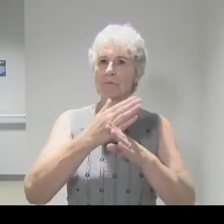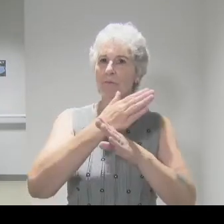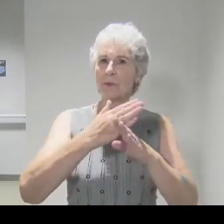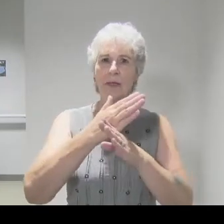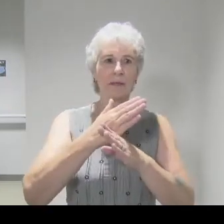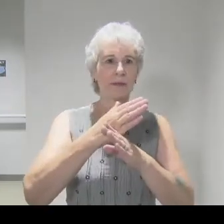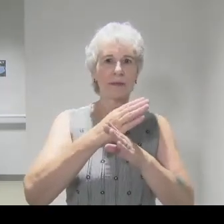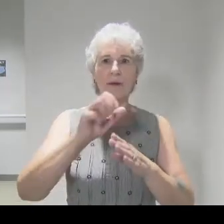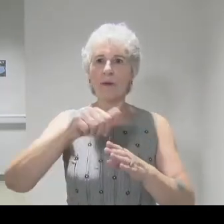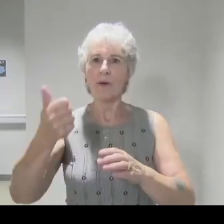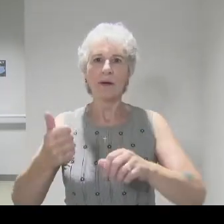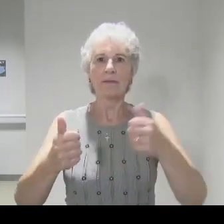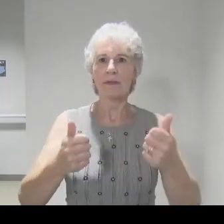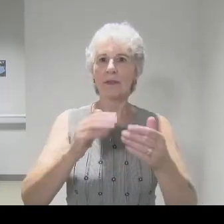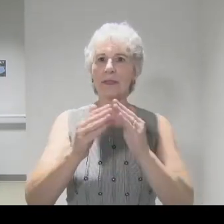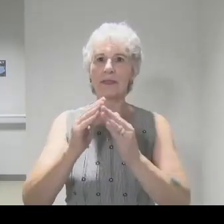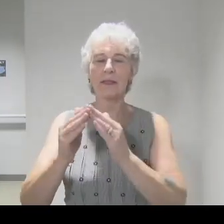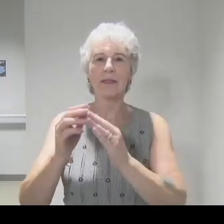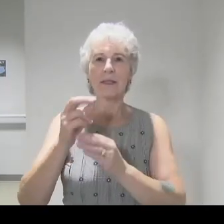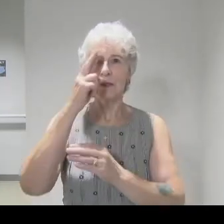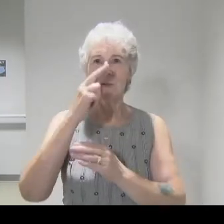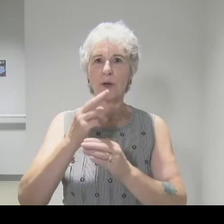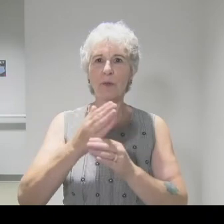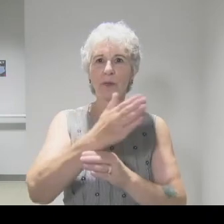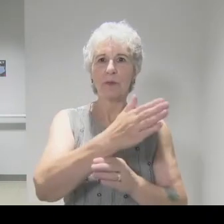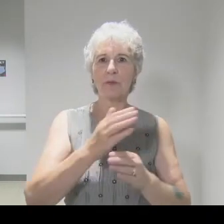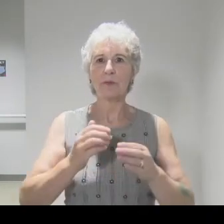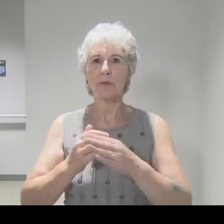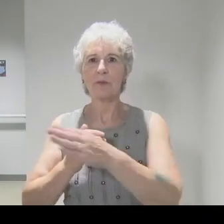every other city where the Roman roads dispersed out into.